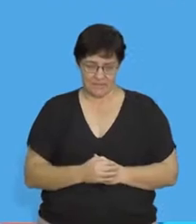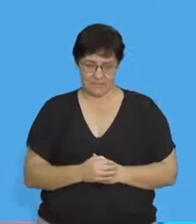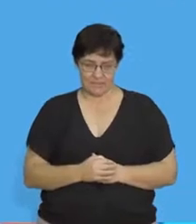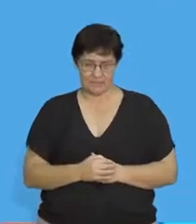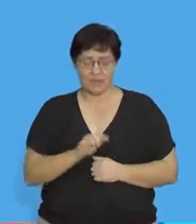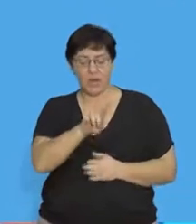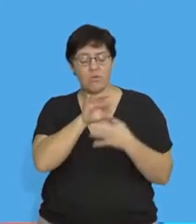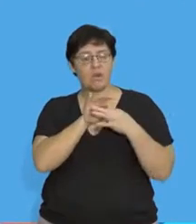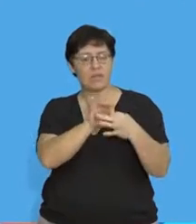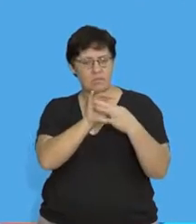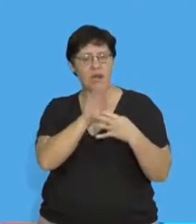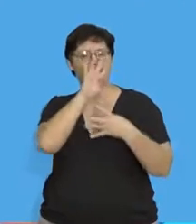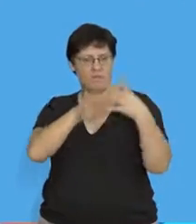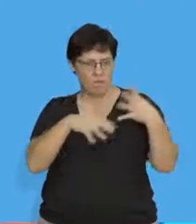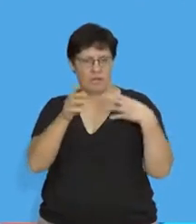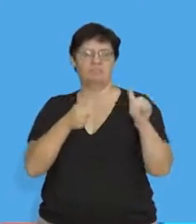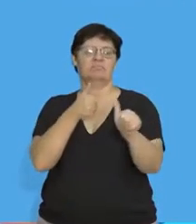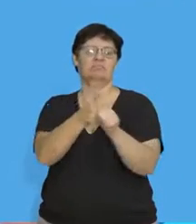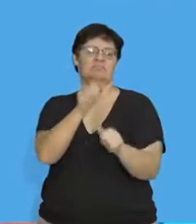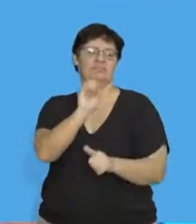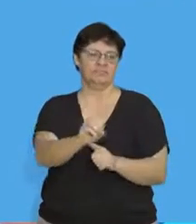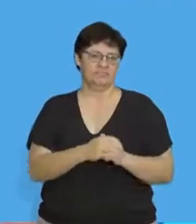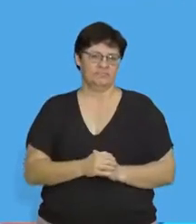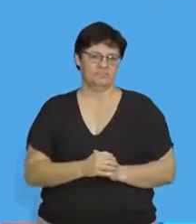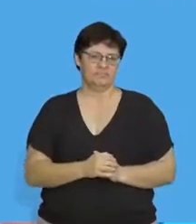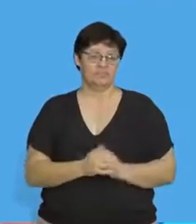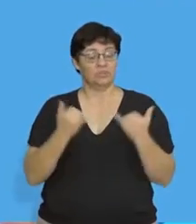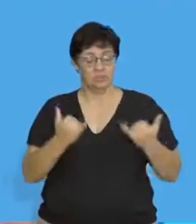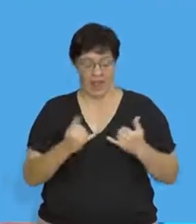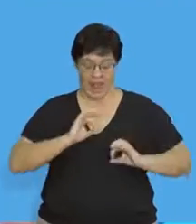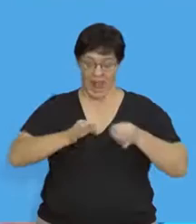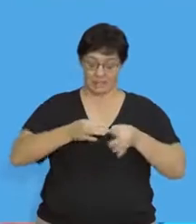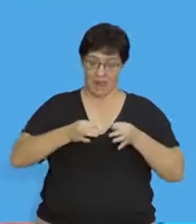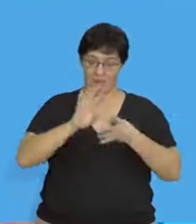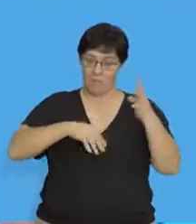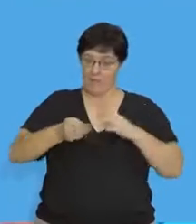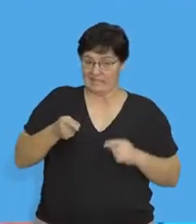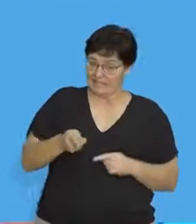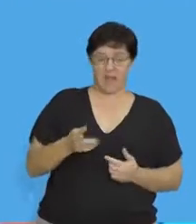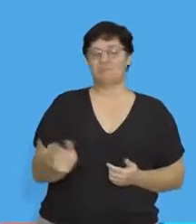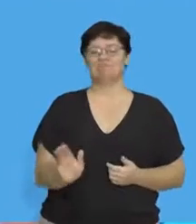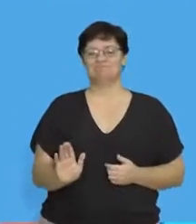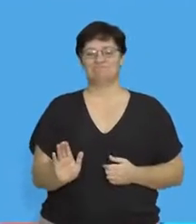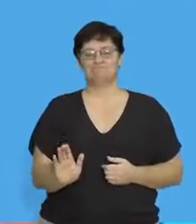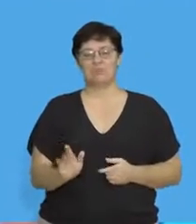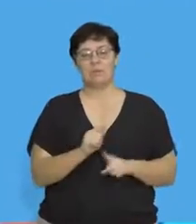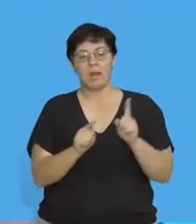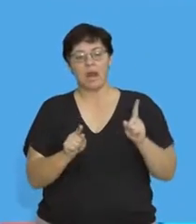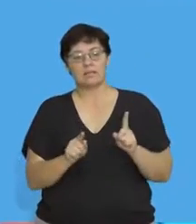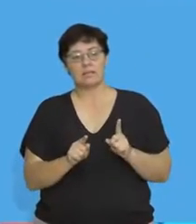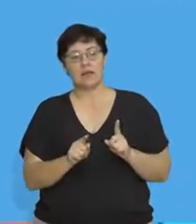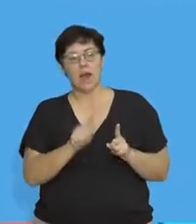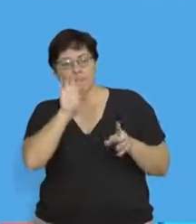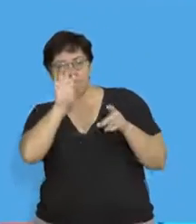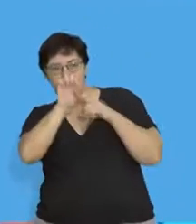often links to a formula. We perhaps won't go as far as that today, but it's important for us to understand the